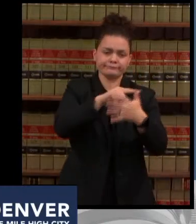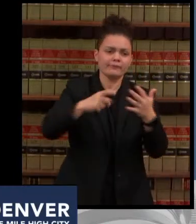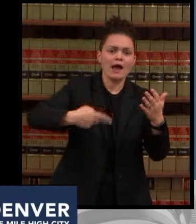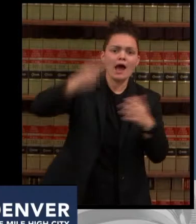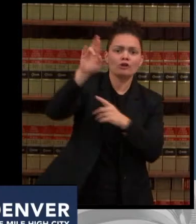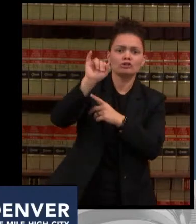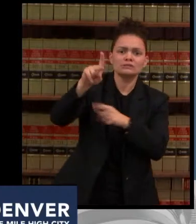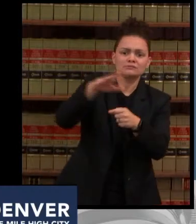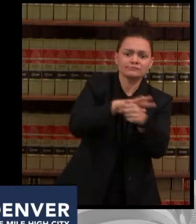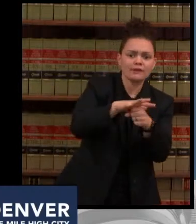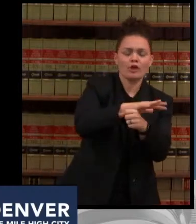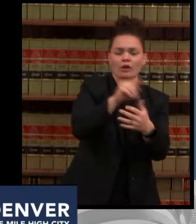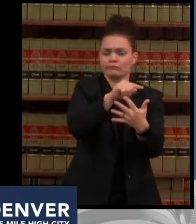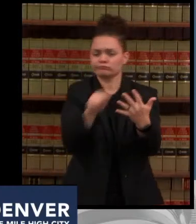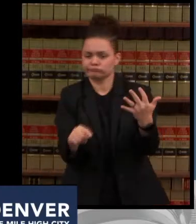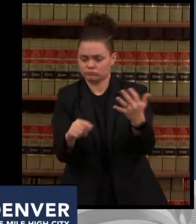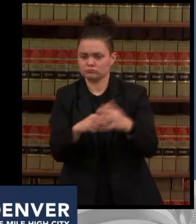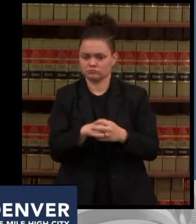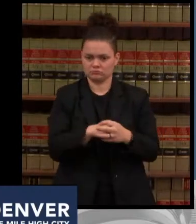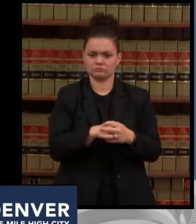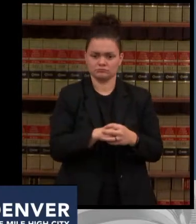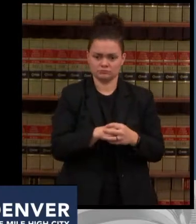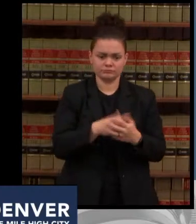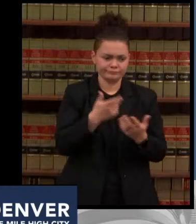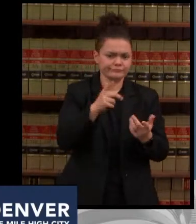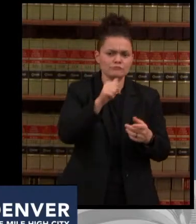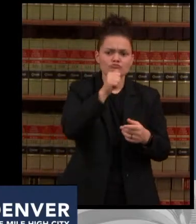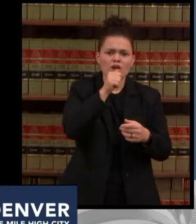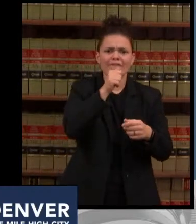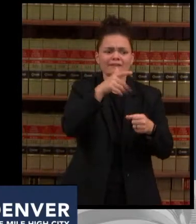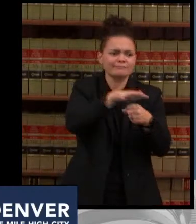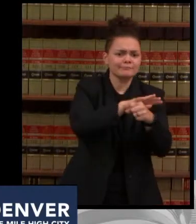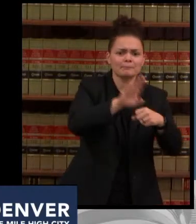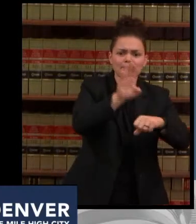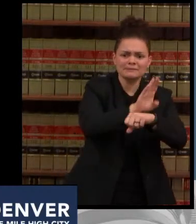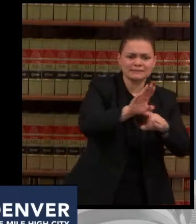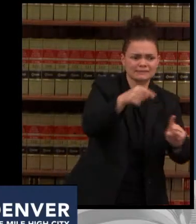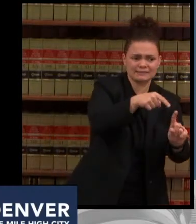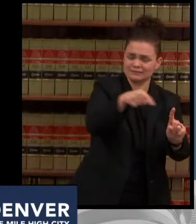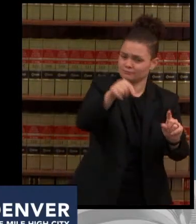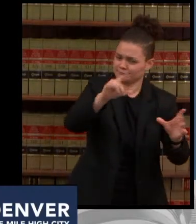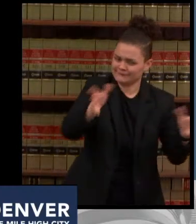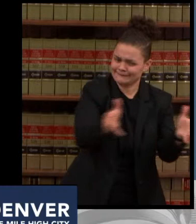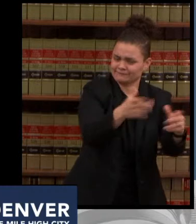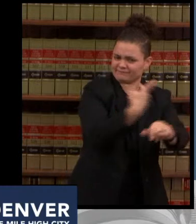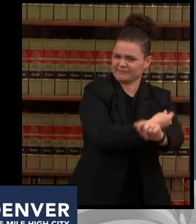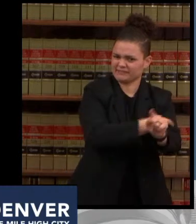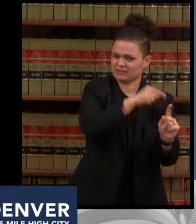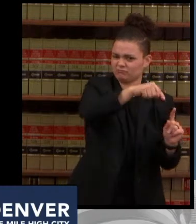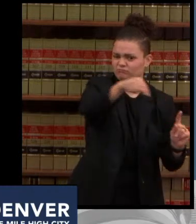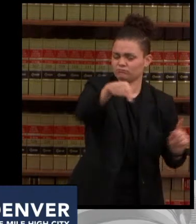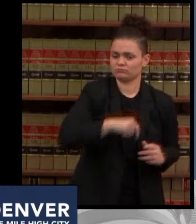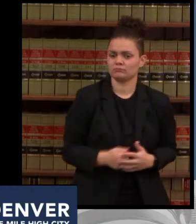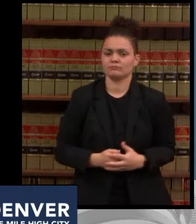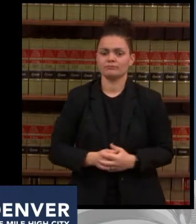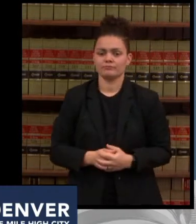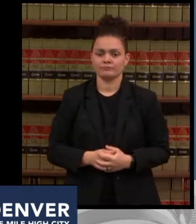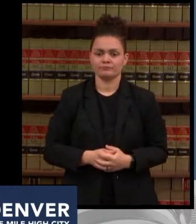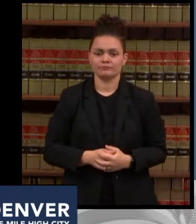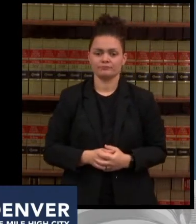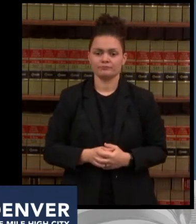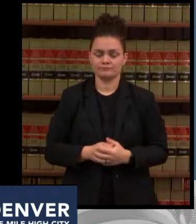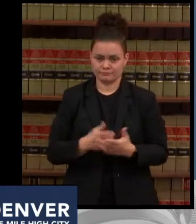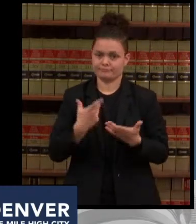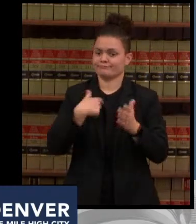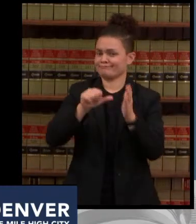private sector to make sure everyone that falls under that mandate is also vaccinated. We have a face covering mandate effective tomorrow.